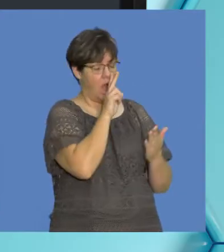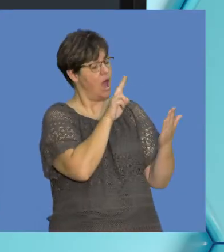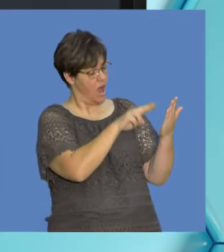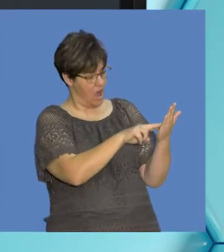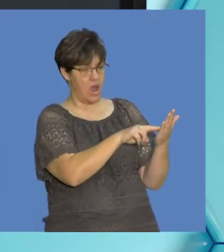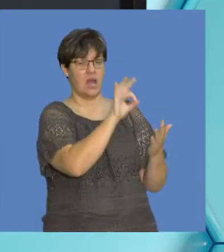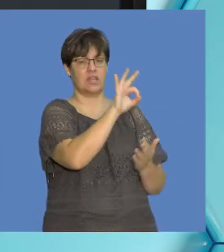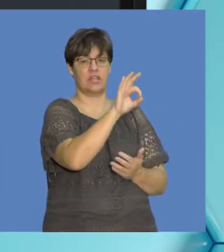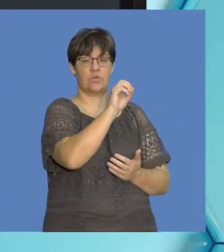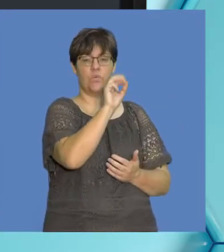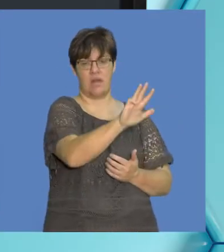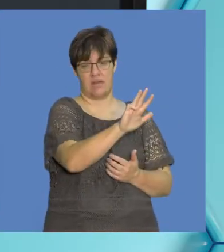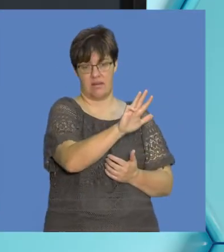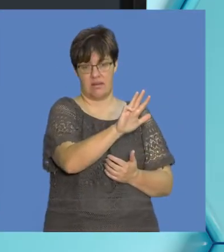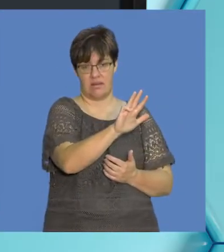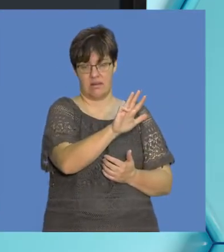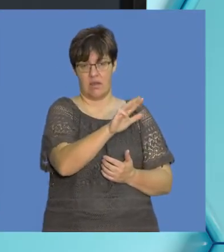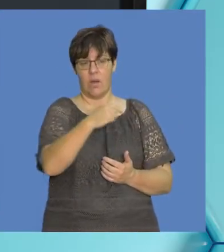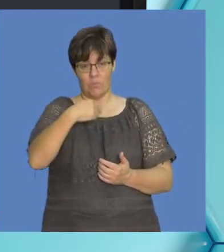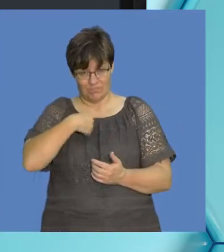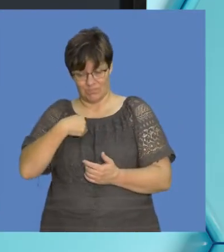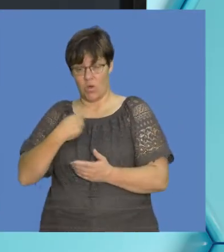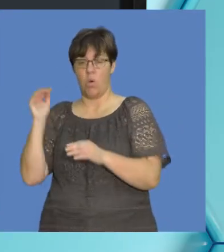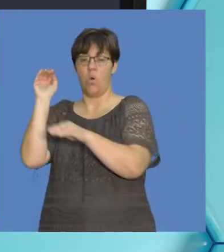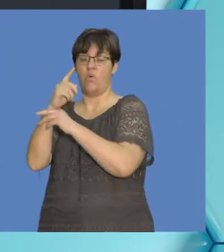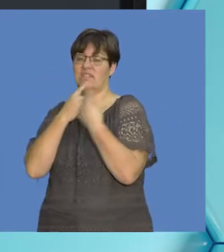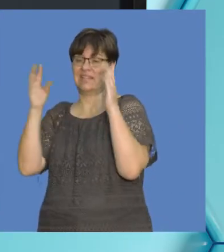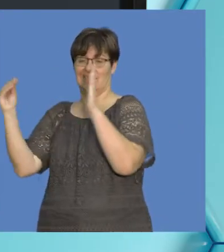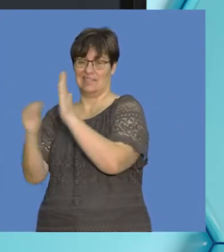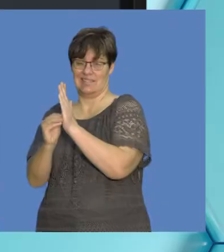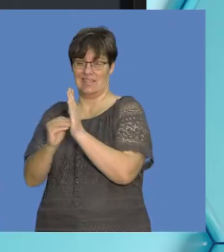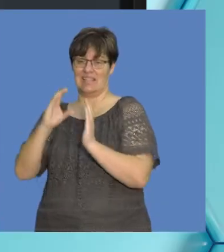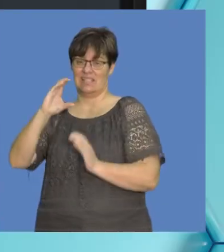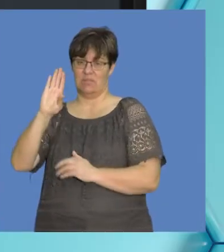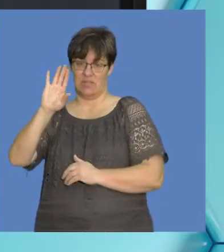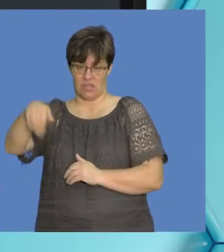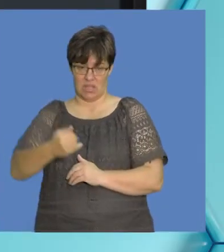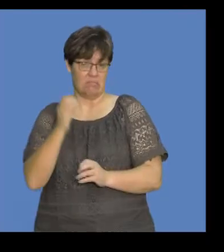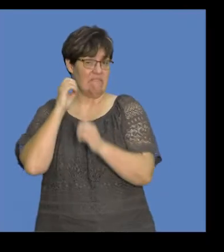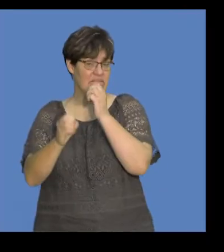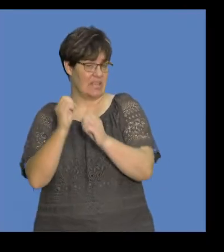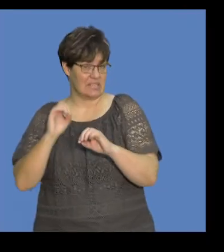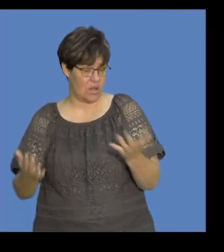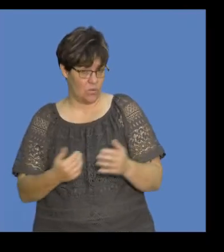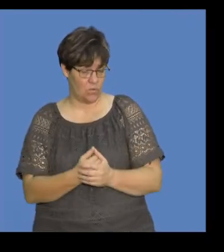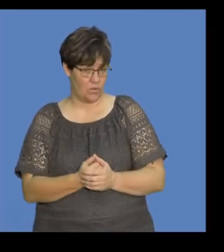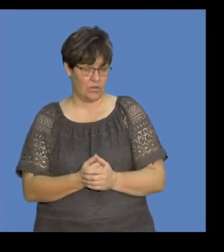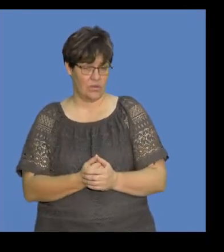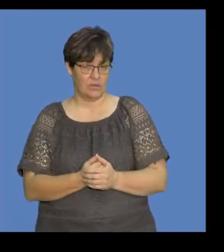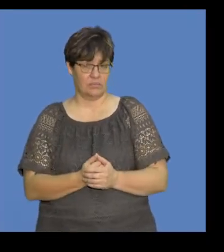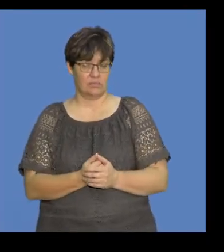that the amount was 309. We overstated the amount in our CPJ. How are we going to correct it? By making